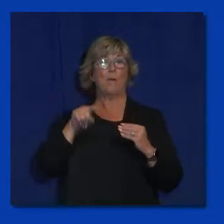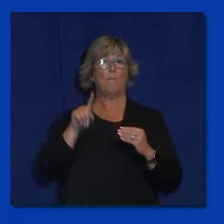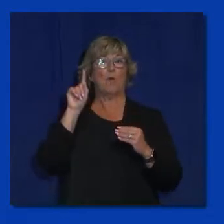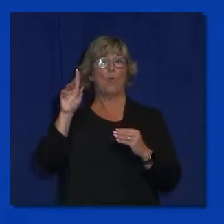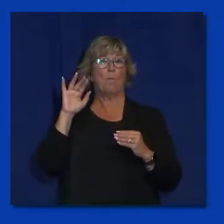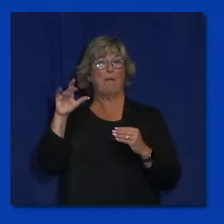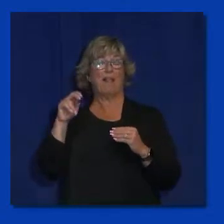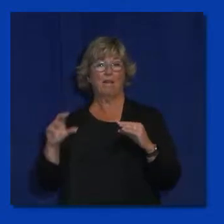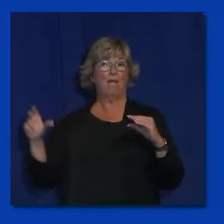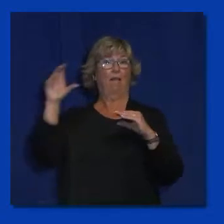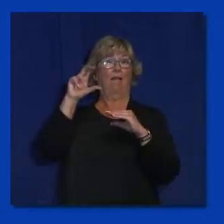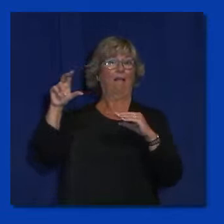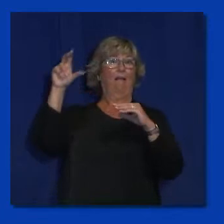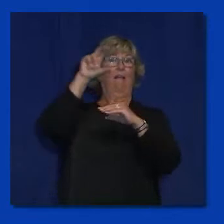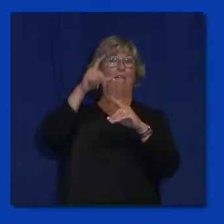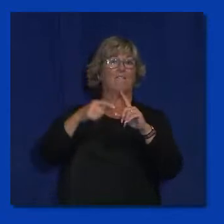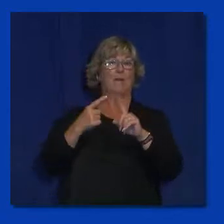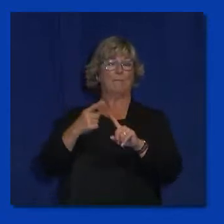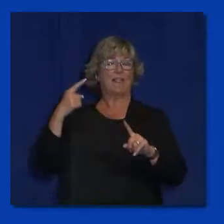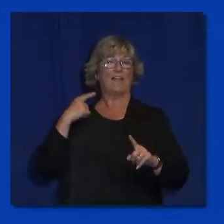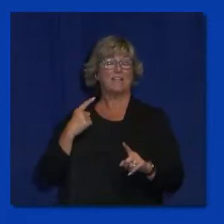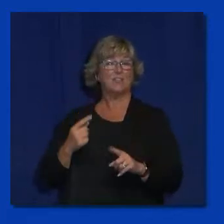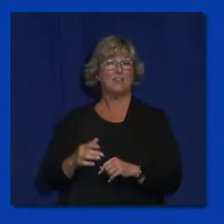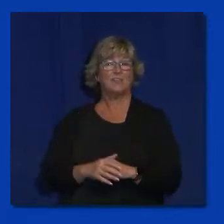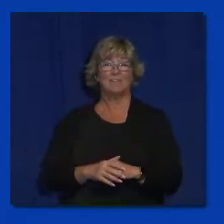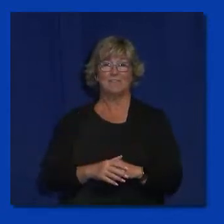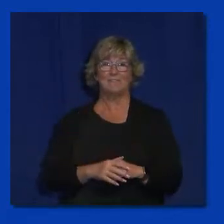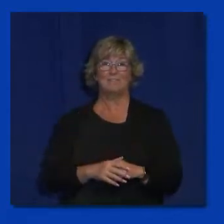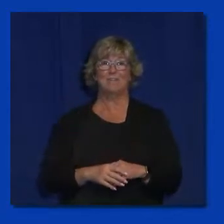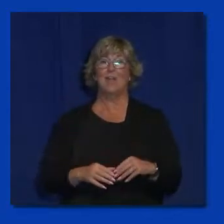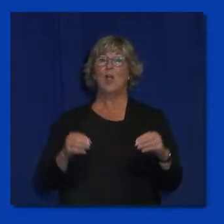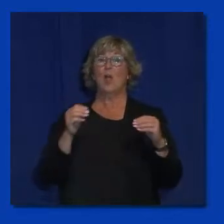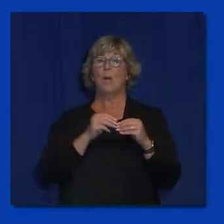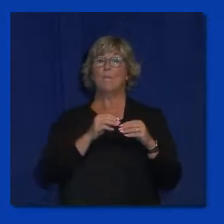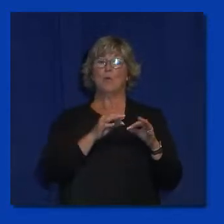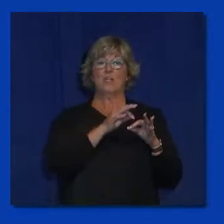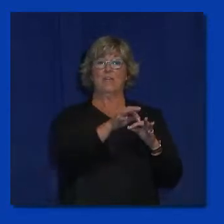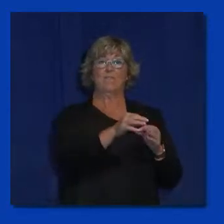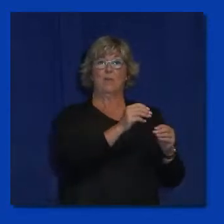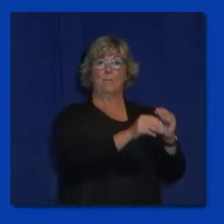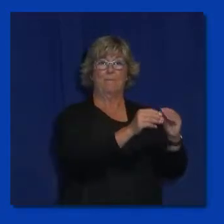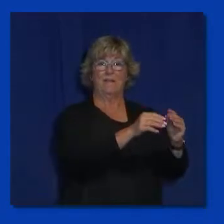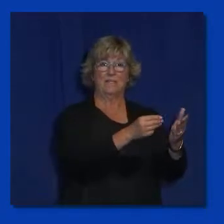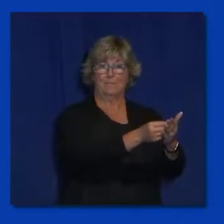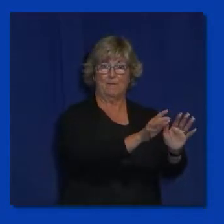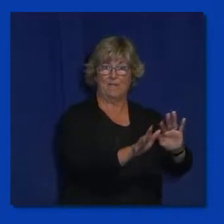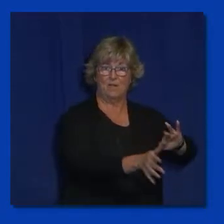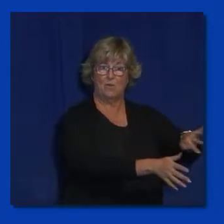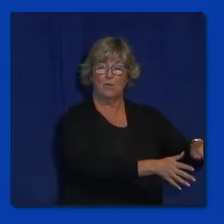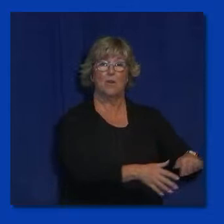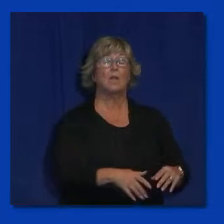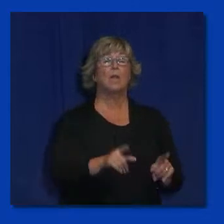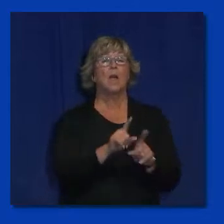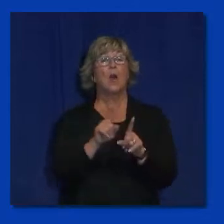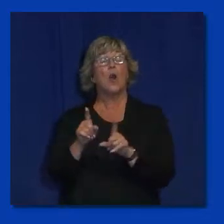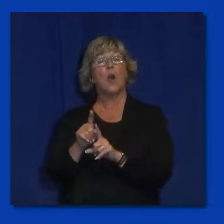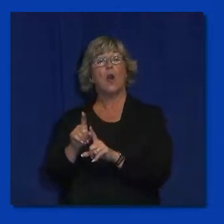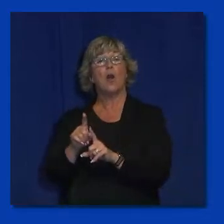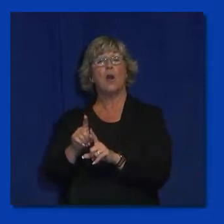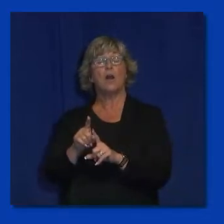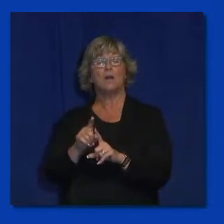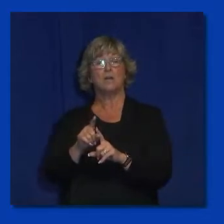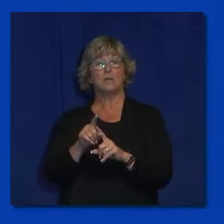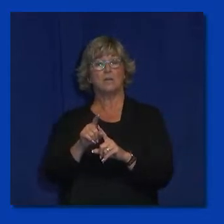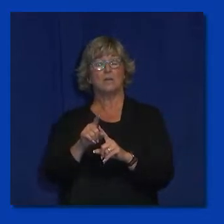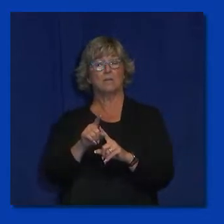billion from last year, and I noted more deferred maintenance money. We also are looking, again, in the spirit